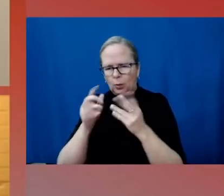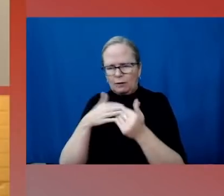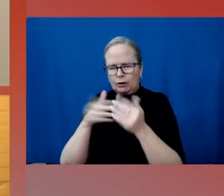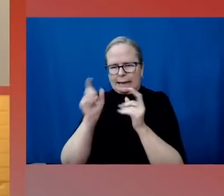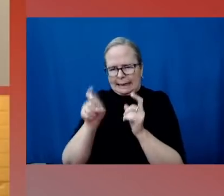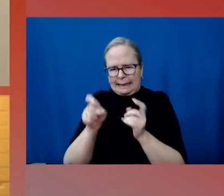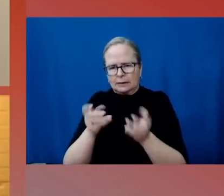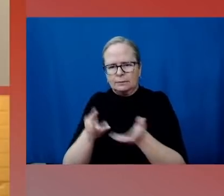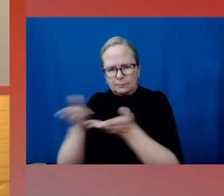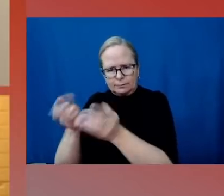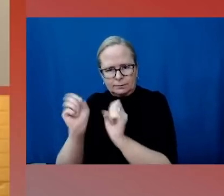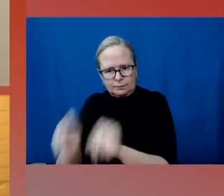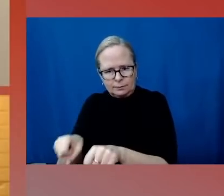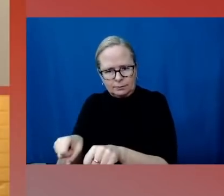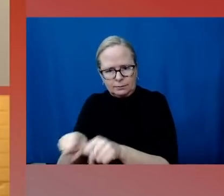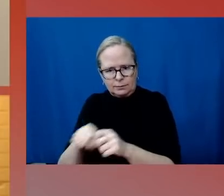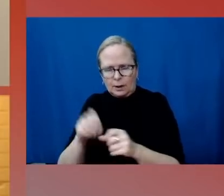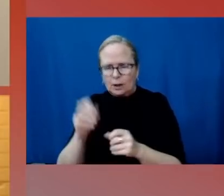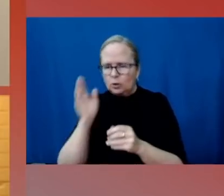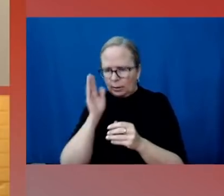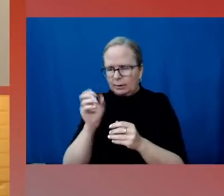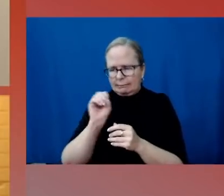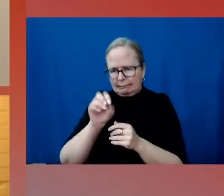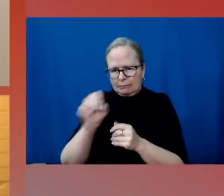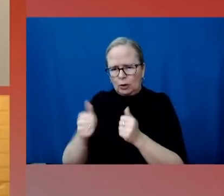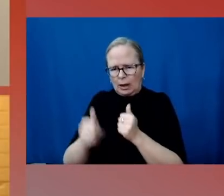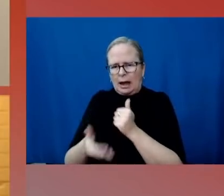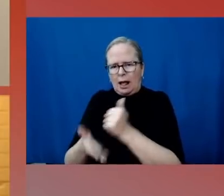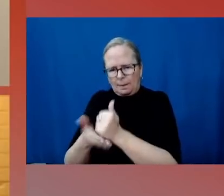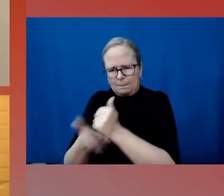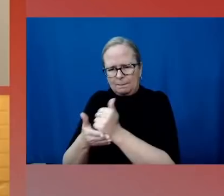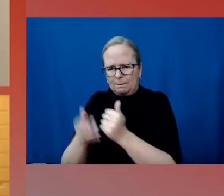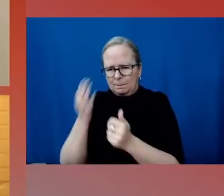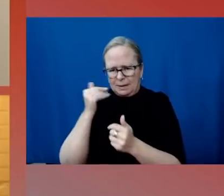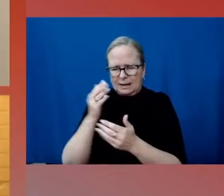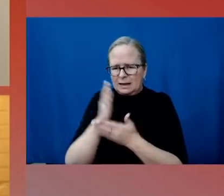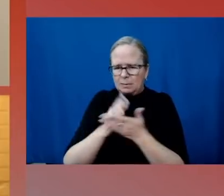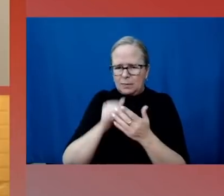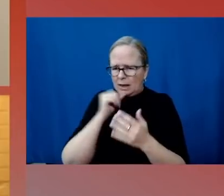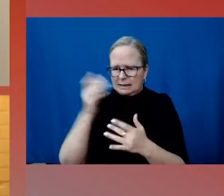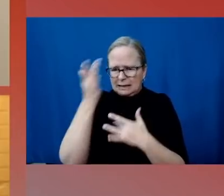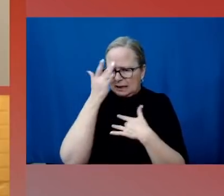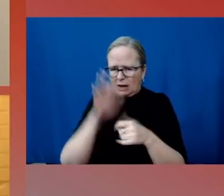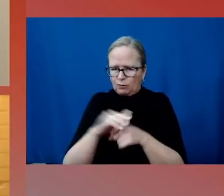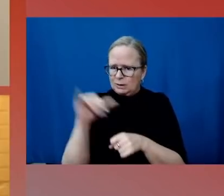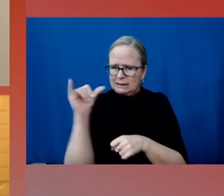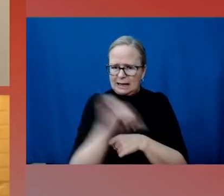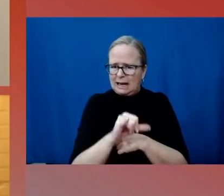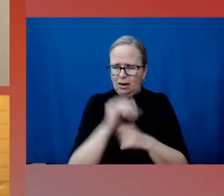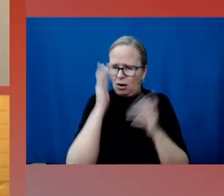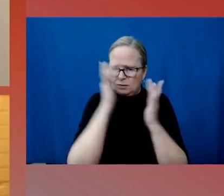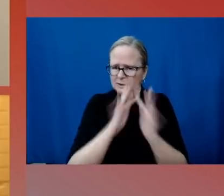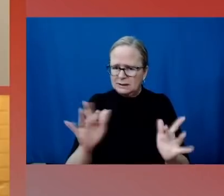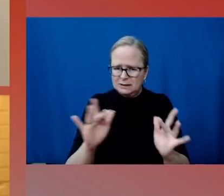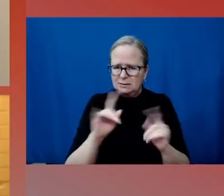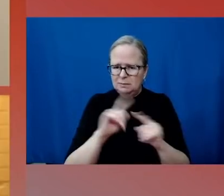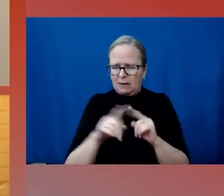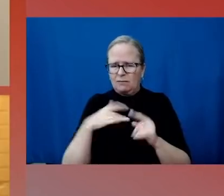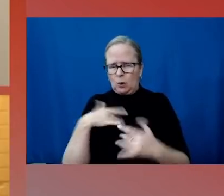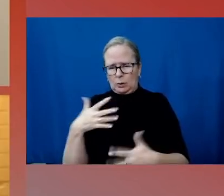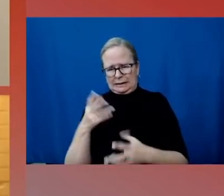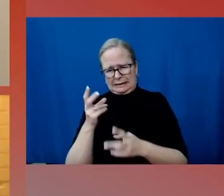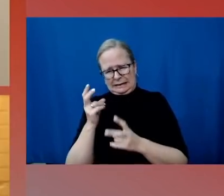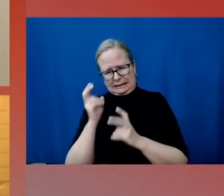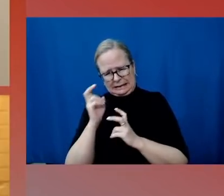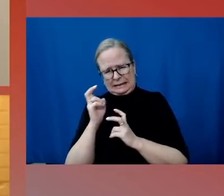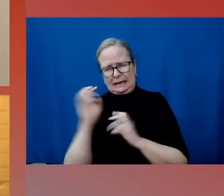the inhaler and sometimes the antidepressant, we'll add those to try to help those patients that are not sick enough to come in, but felt really, really